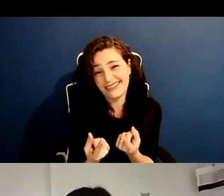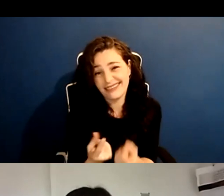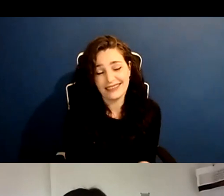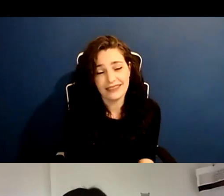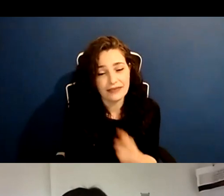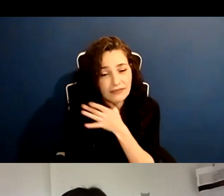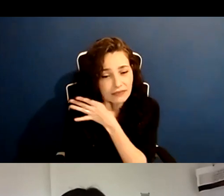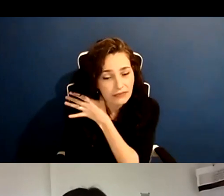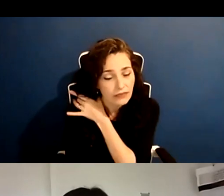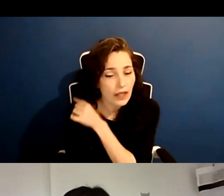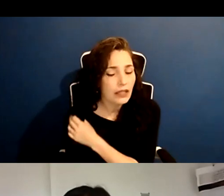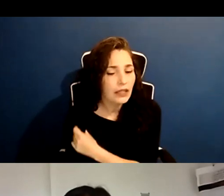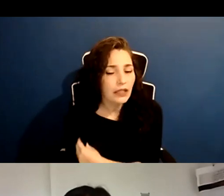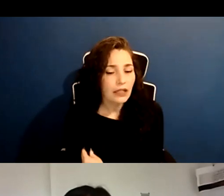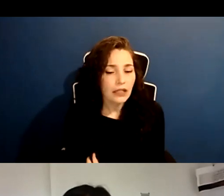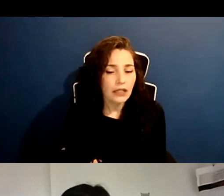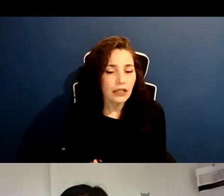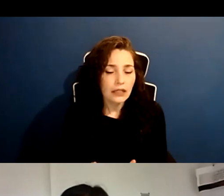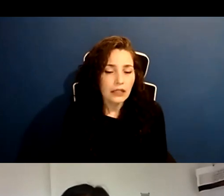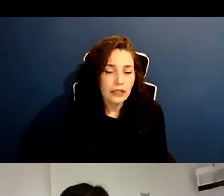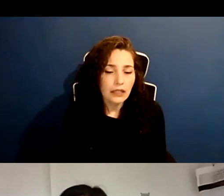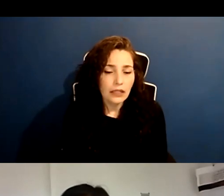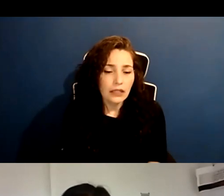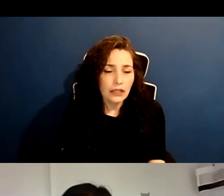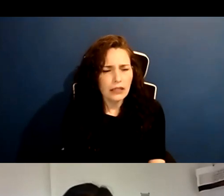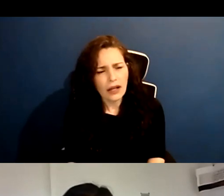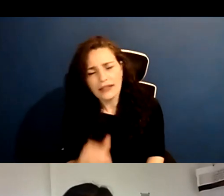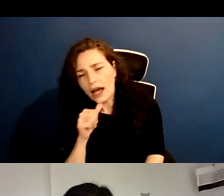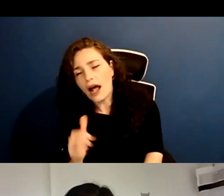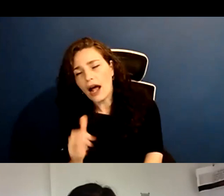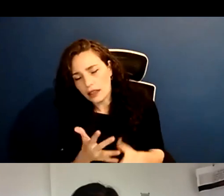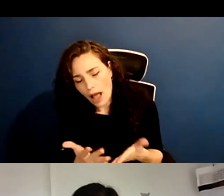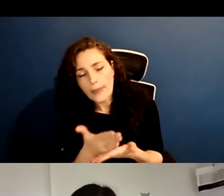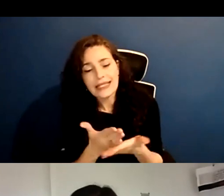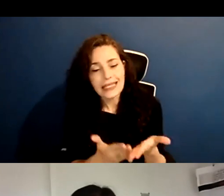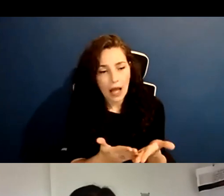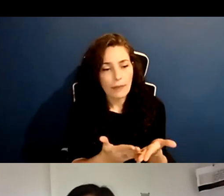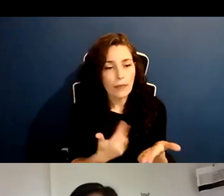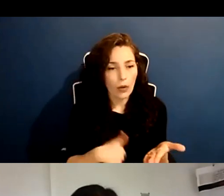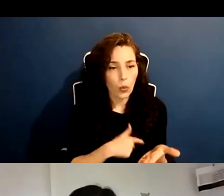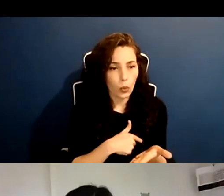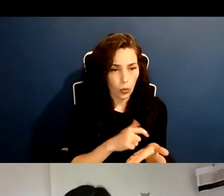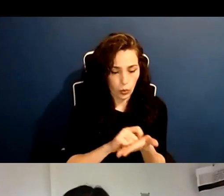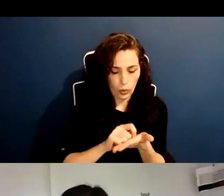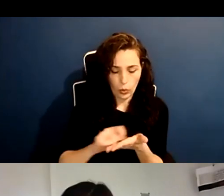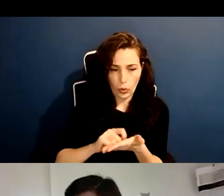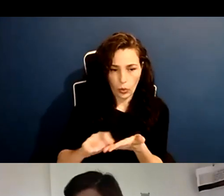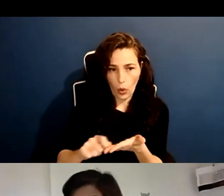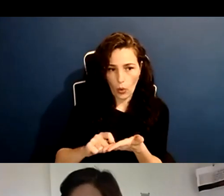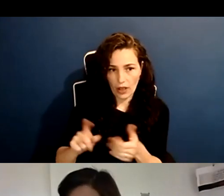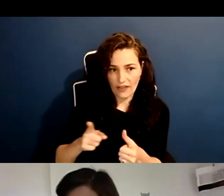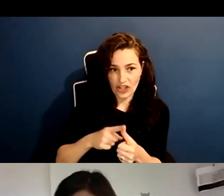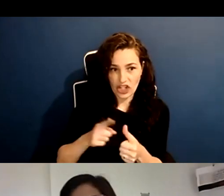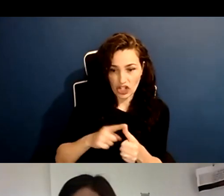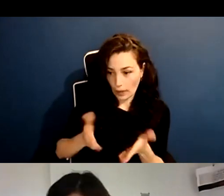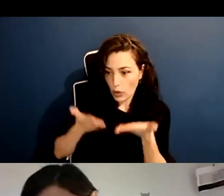mean, some of what we wrote in our initial proposals, which we thought would never happen, they started to